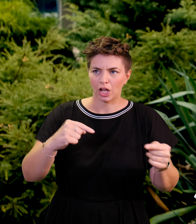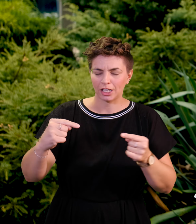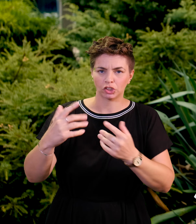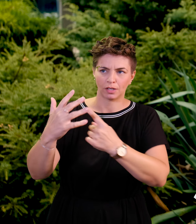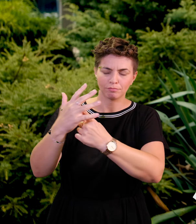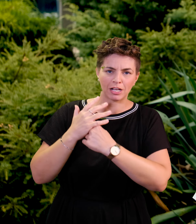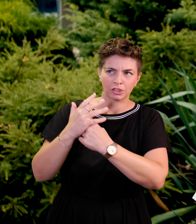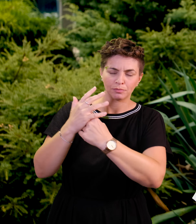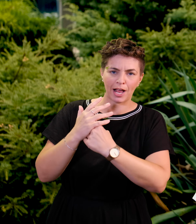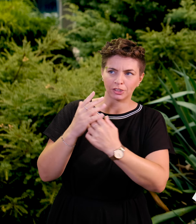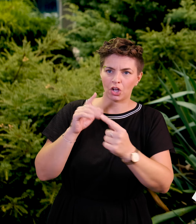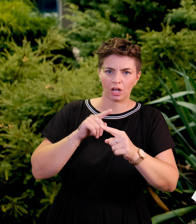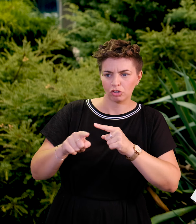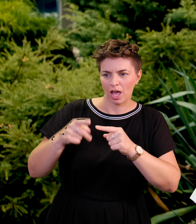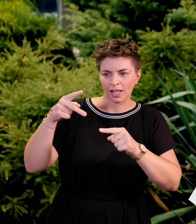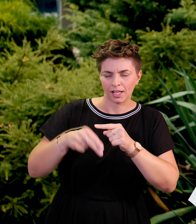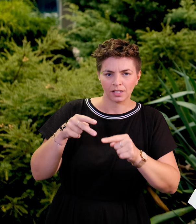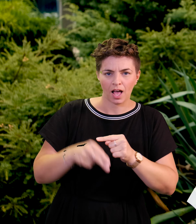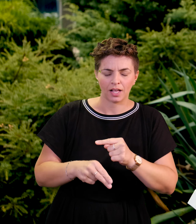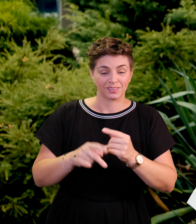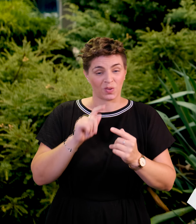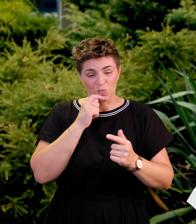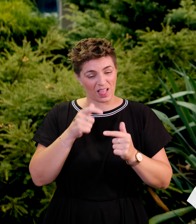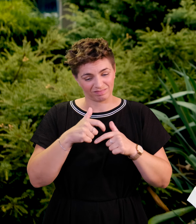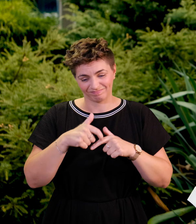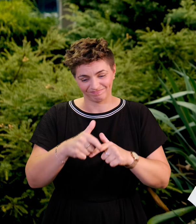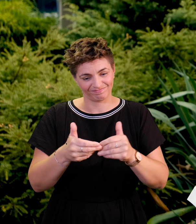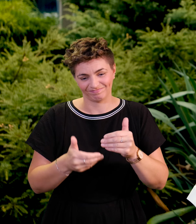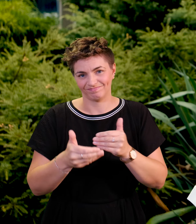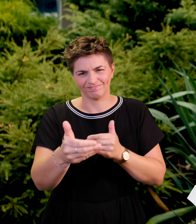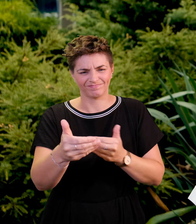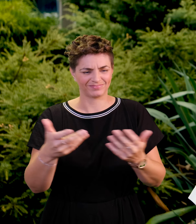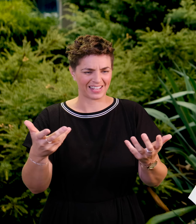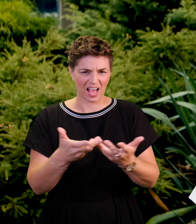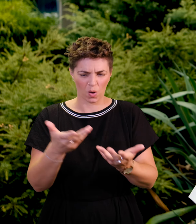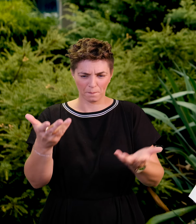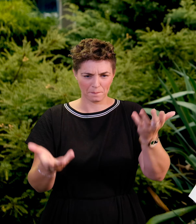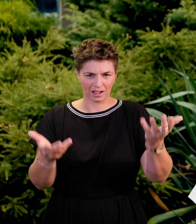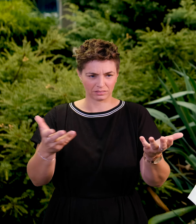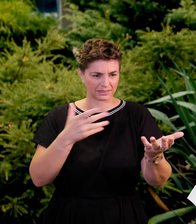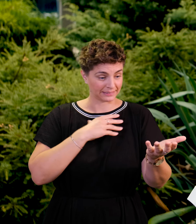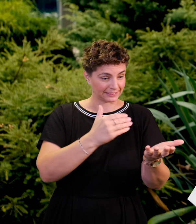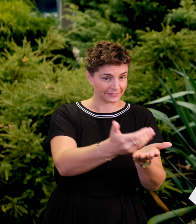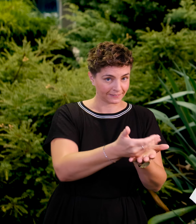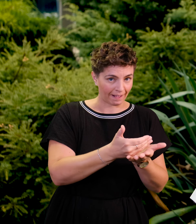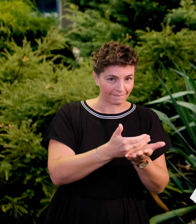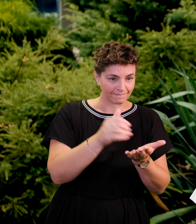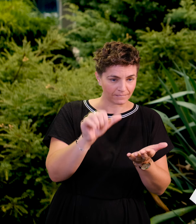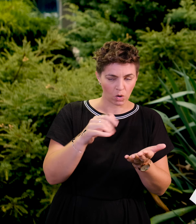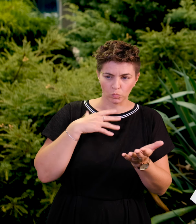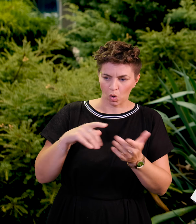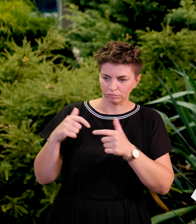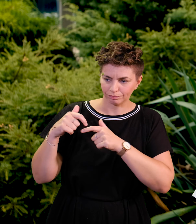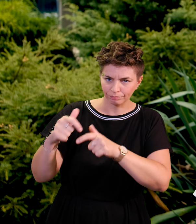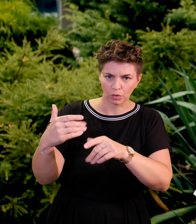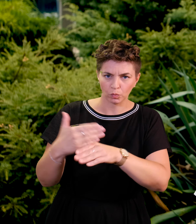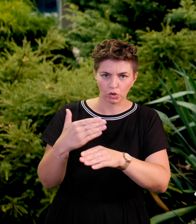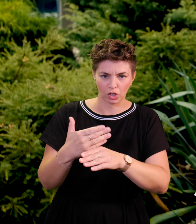are going to continue. What we are now trying to do is find a balance about where we can make savings in this organisation